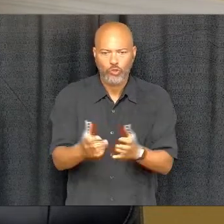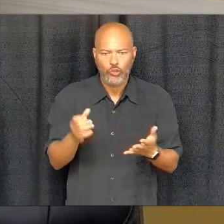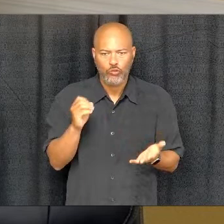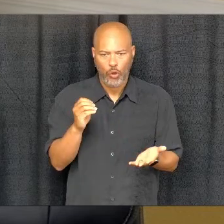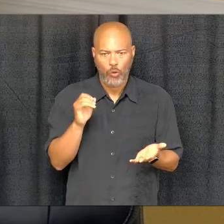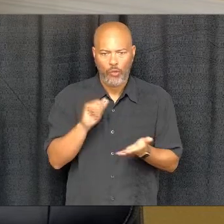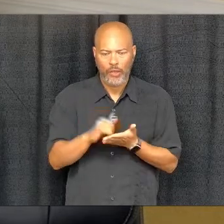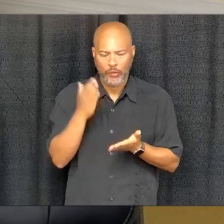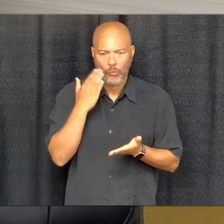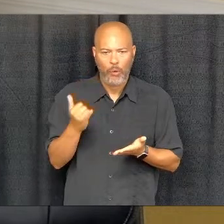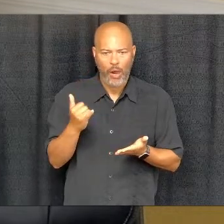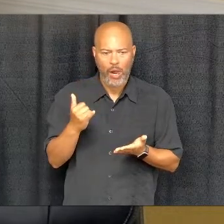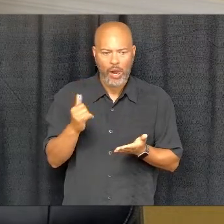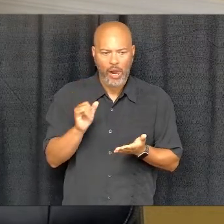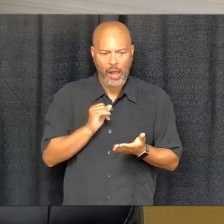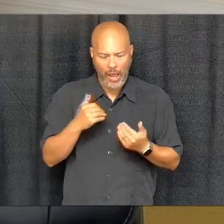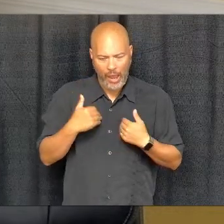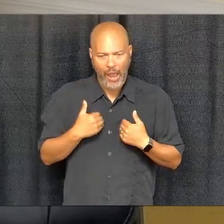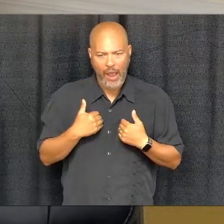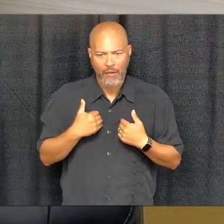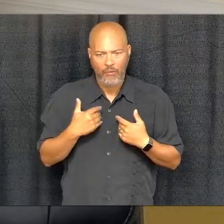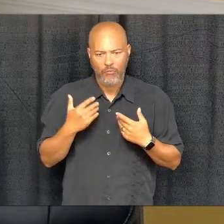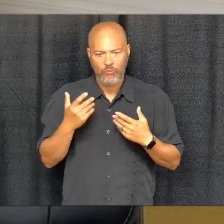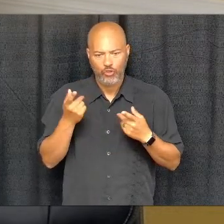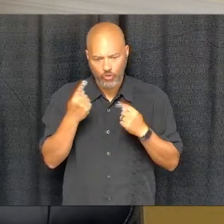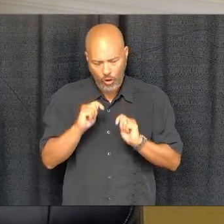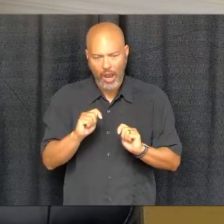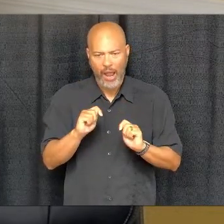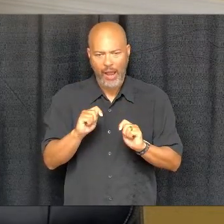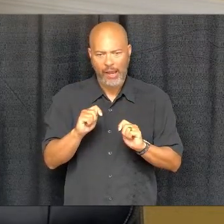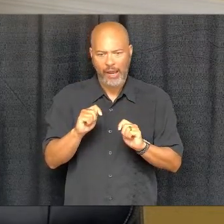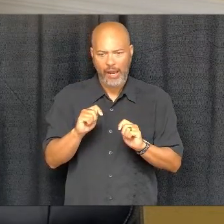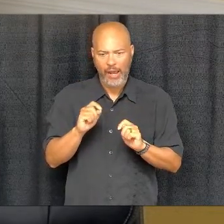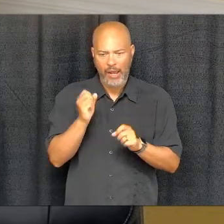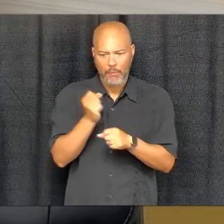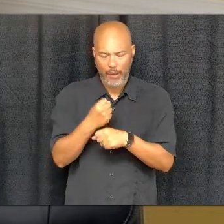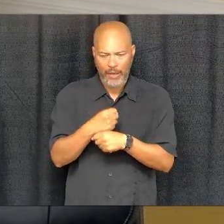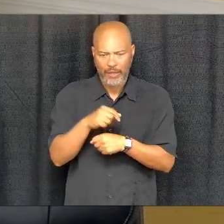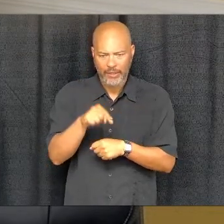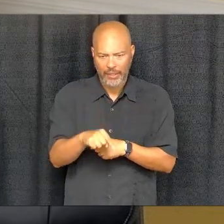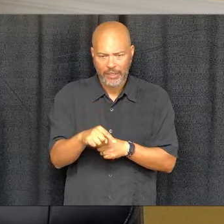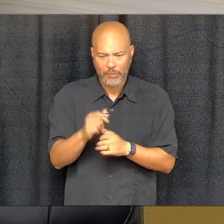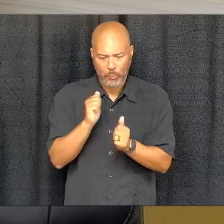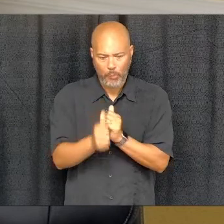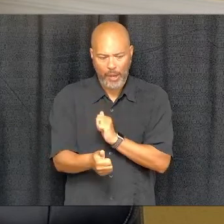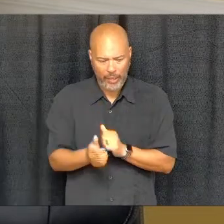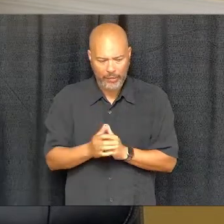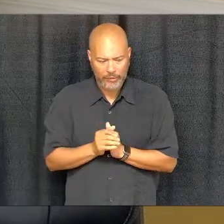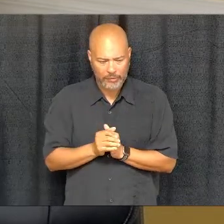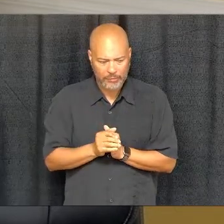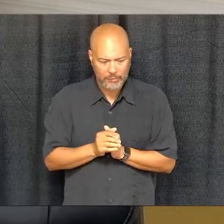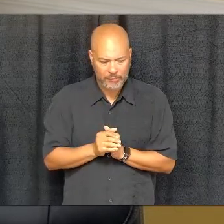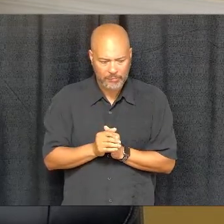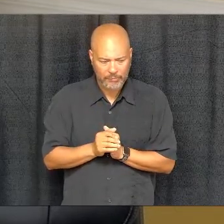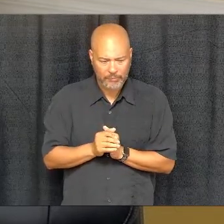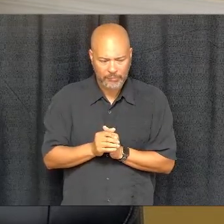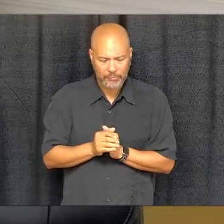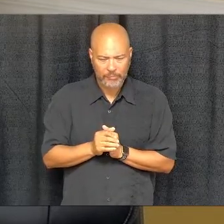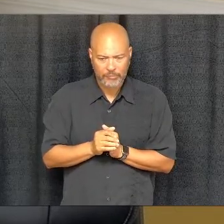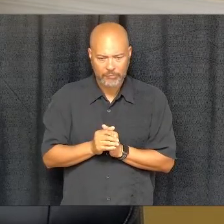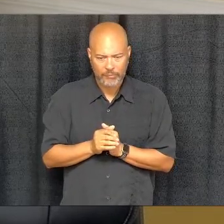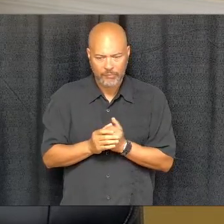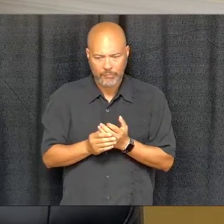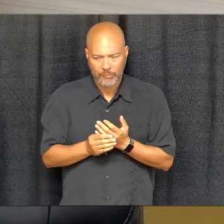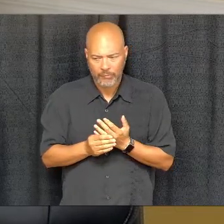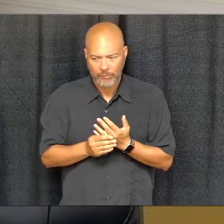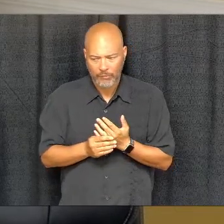is why I have been pushing to try to get this passed. However, it's up to you.